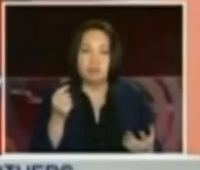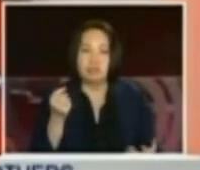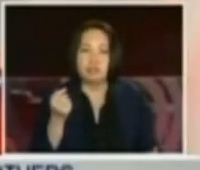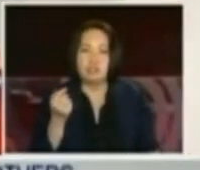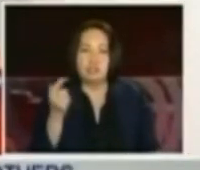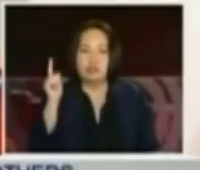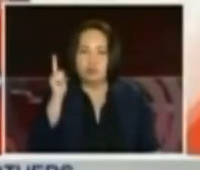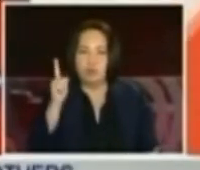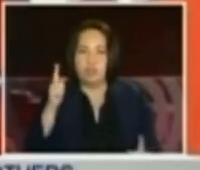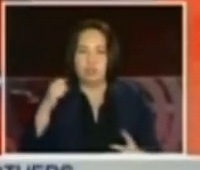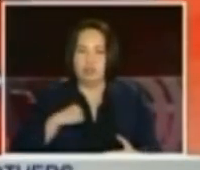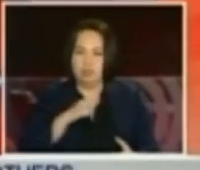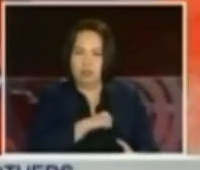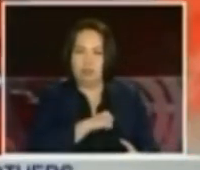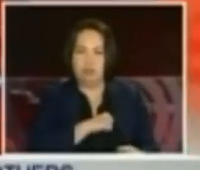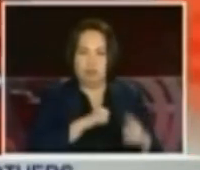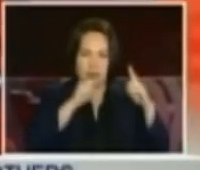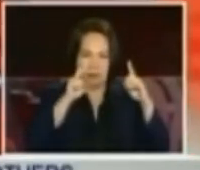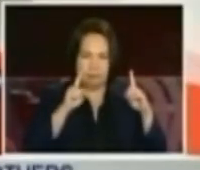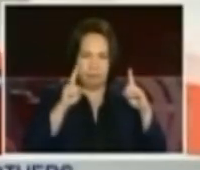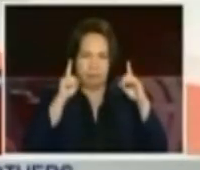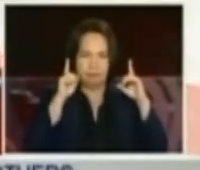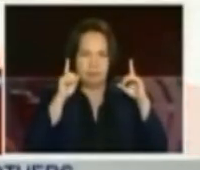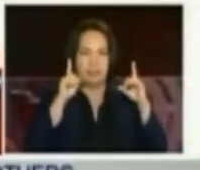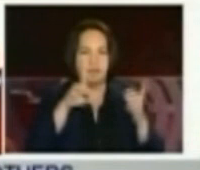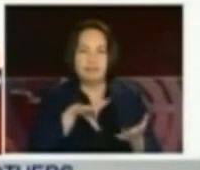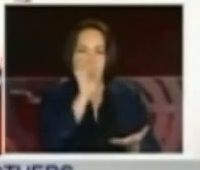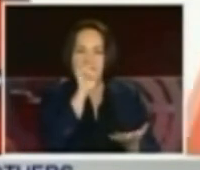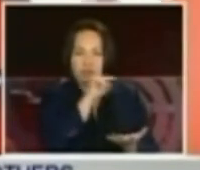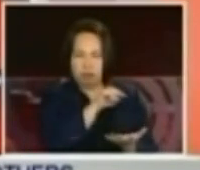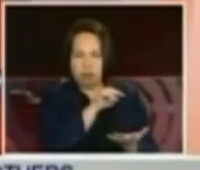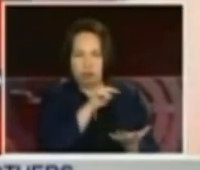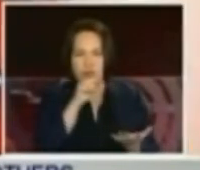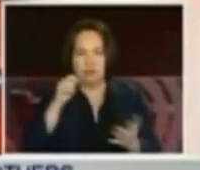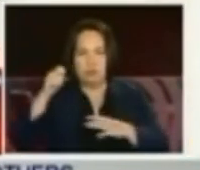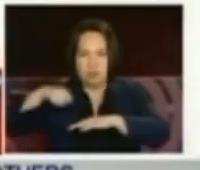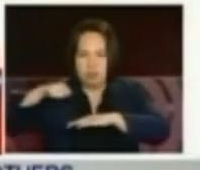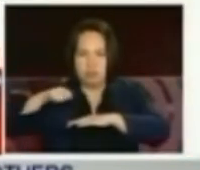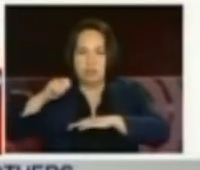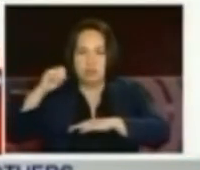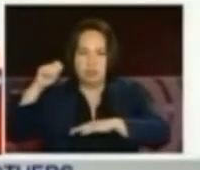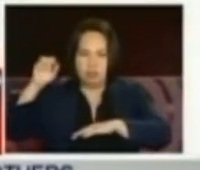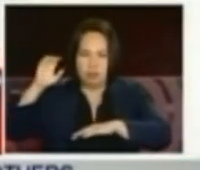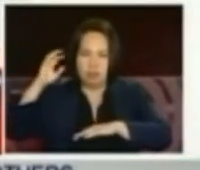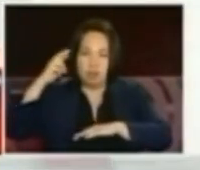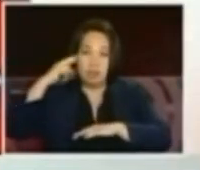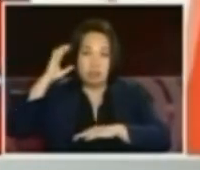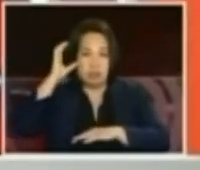20 senators find the Chief Justice of the Supreme Court, Renato C. Corona,